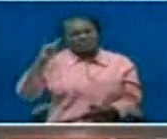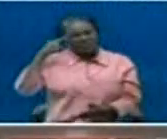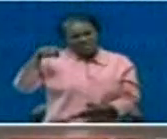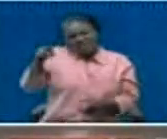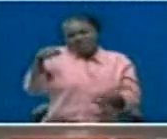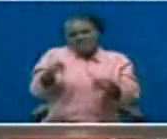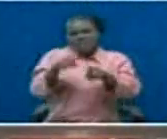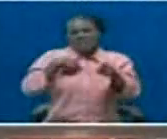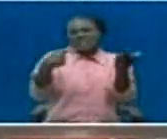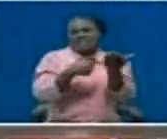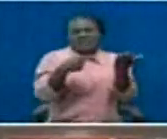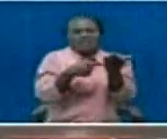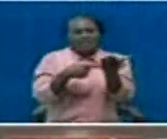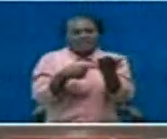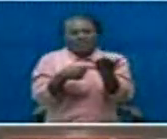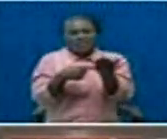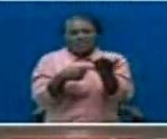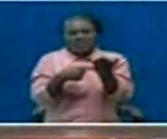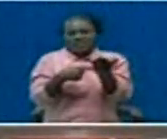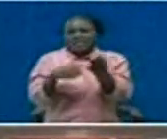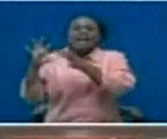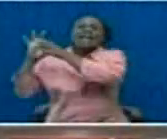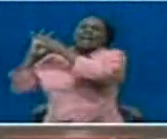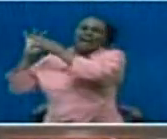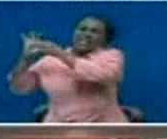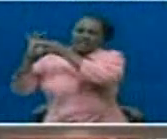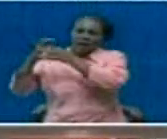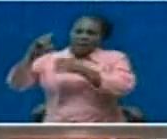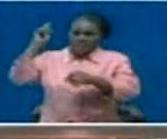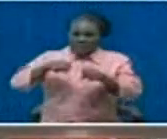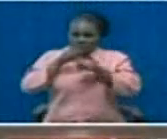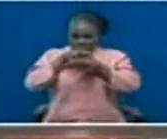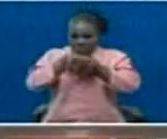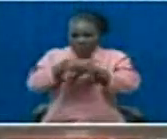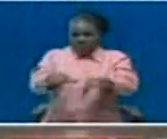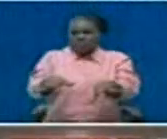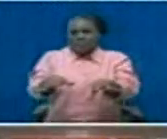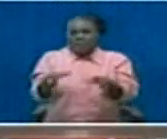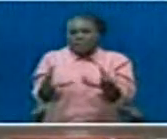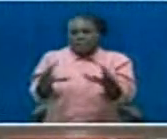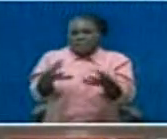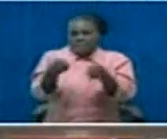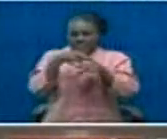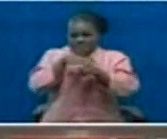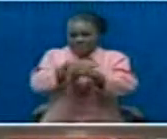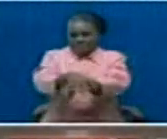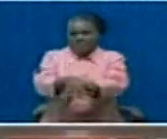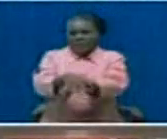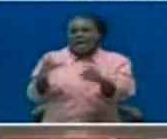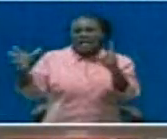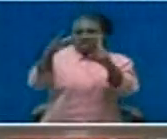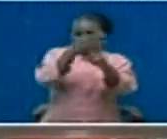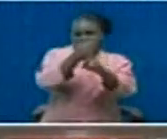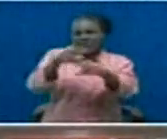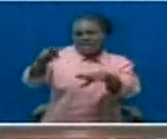They thought you were one of them. Yeah, they thought you were one of them. So you know the diversity of culture must be enhanced. Yes. So that mix the cultures, right? Mix the culture so that we attain